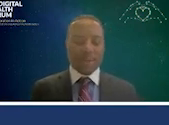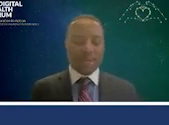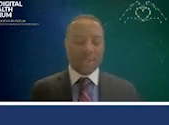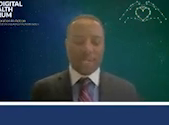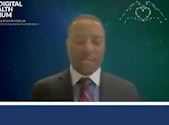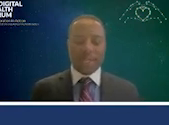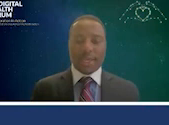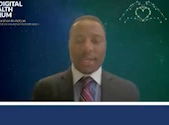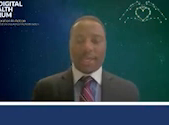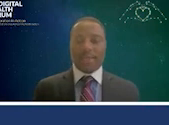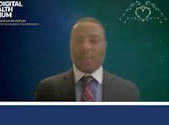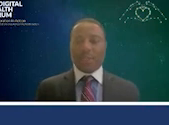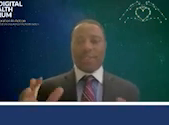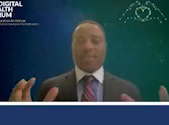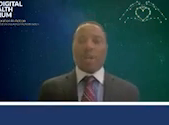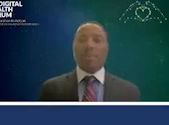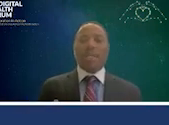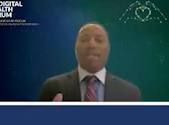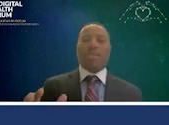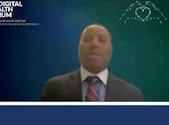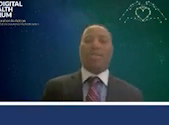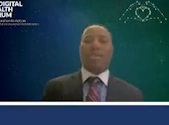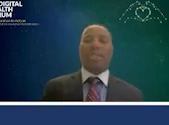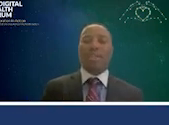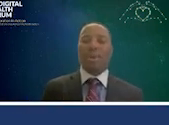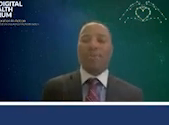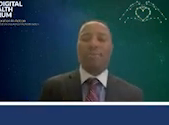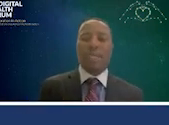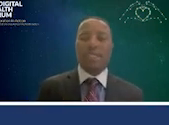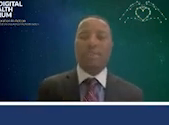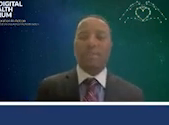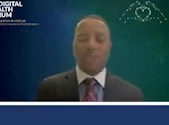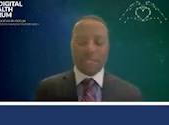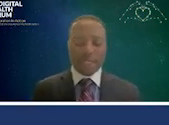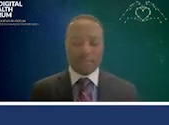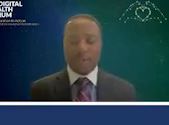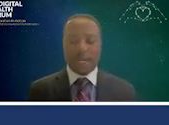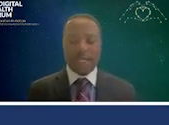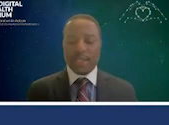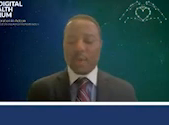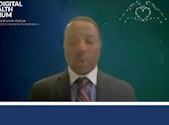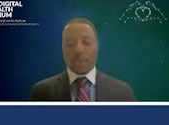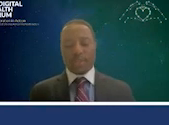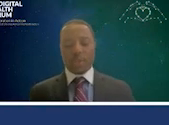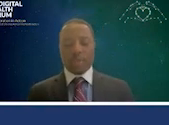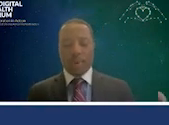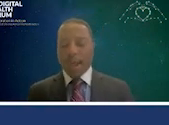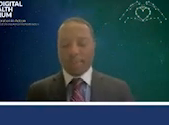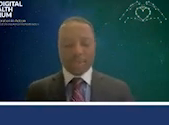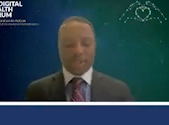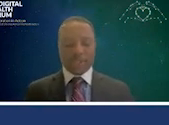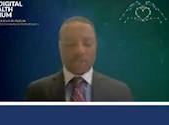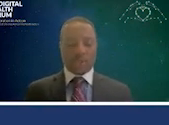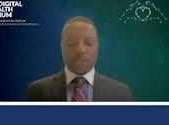care strategy. And within this primary care strategy, a number of objectives were identified. 1, to